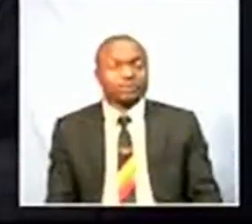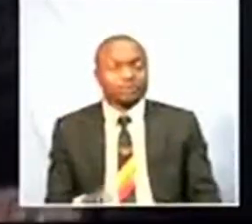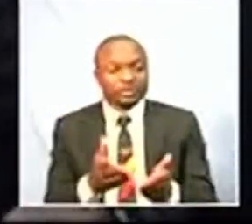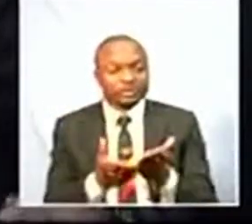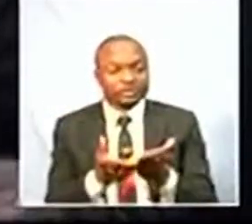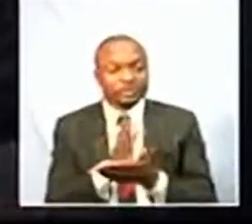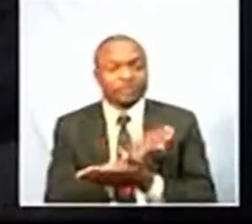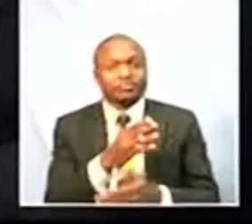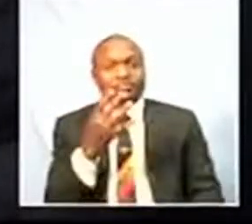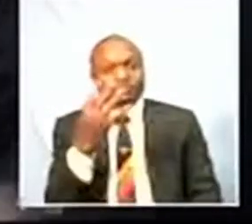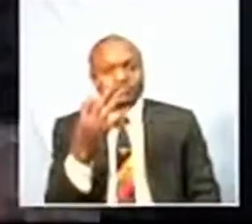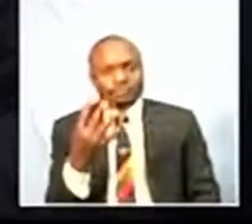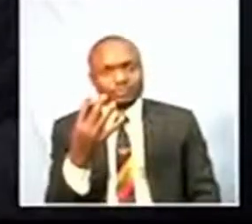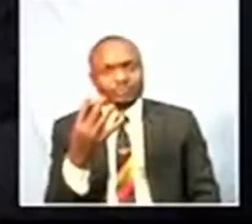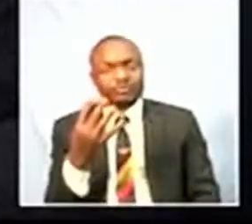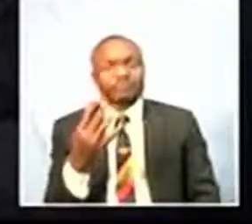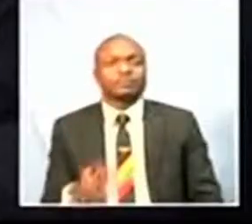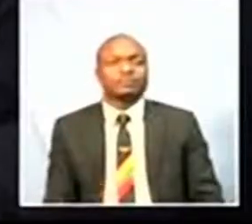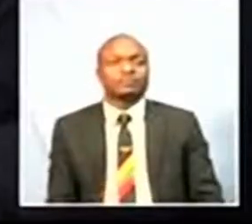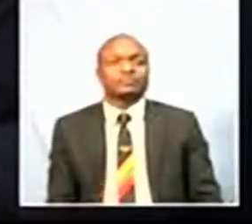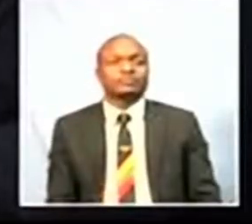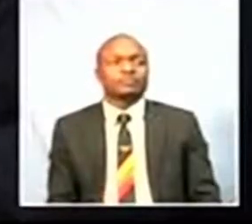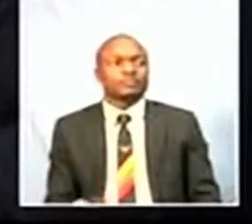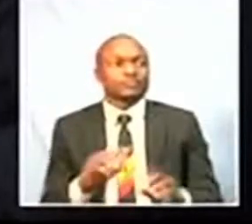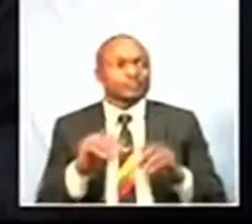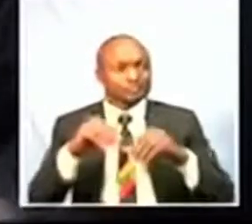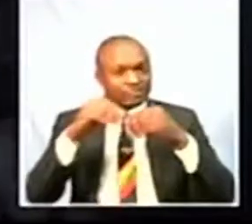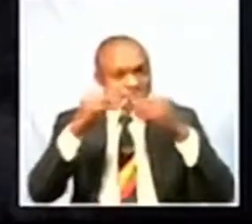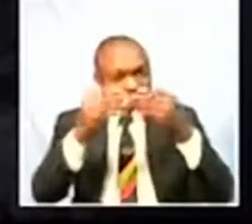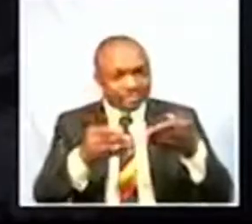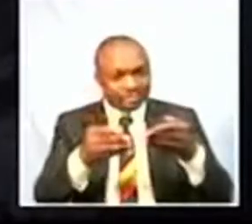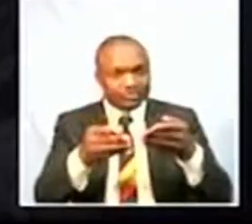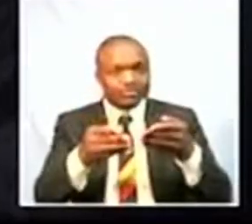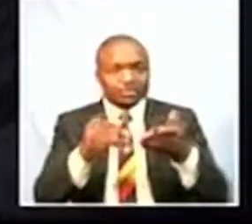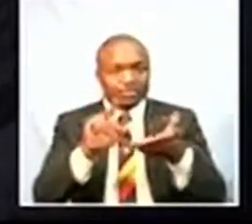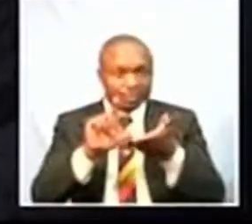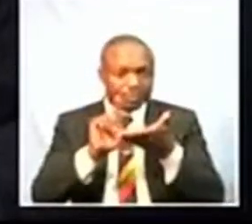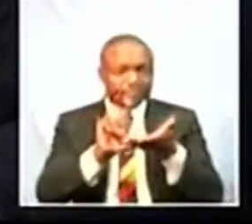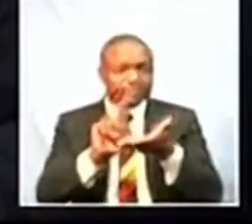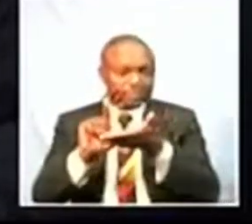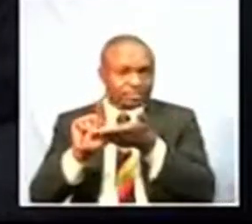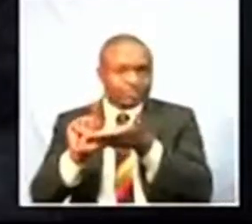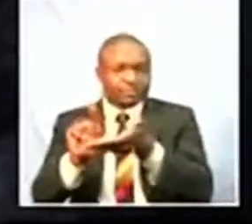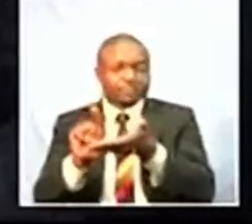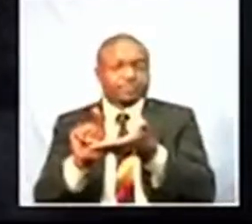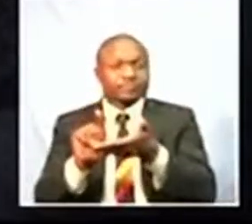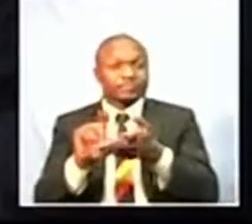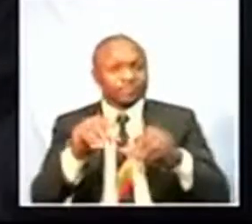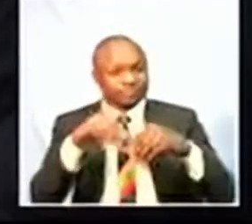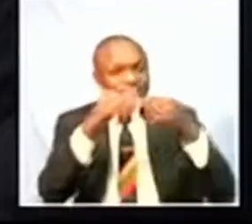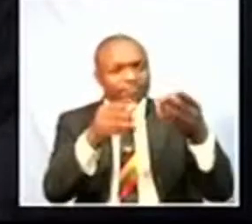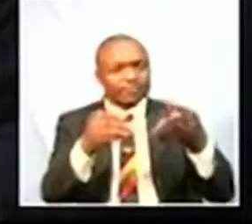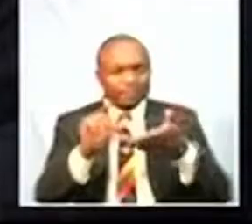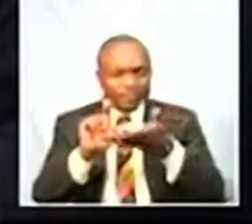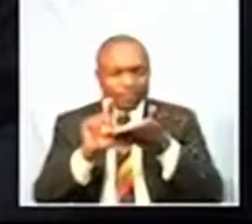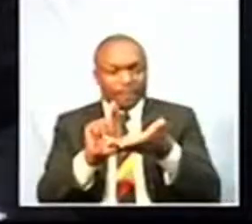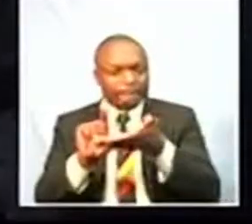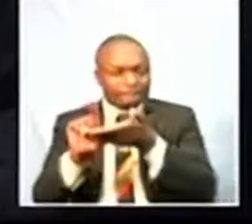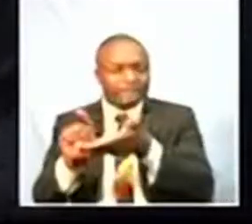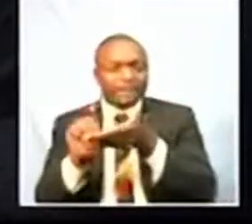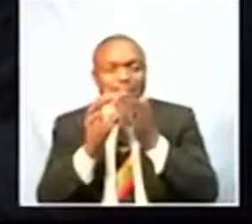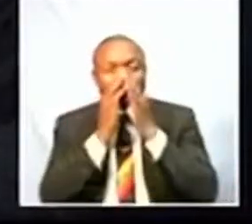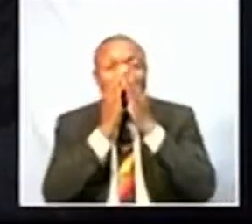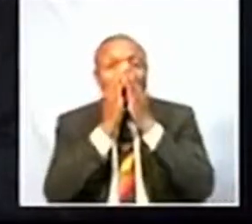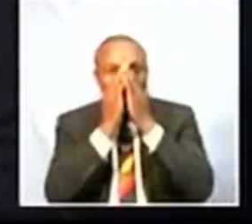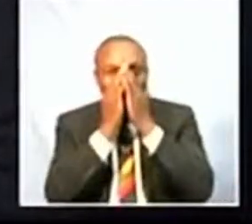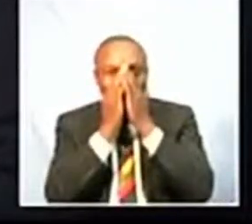page 4. Page 4 now, where you give out loans. When you give out loans,